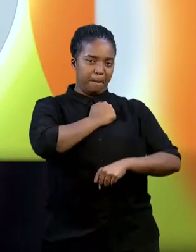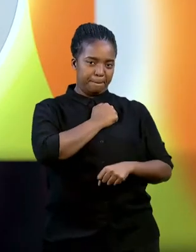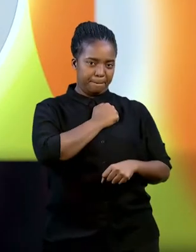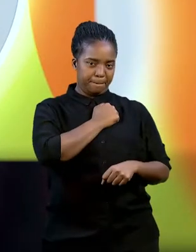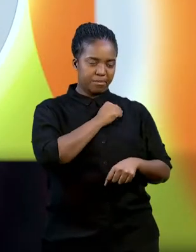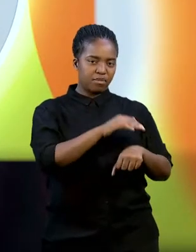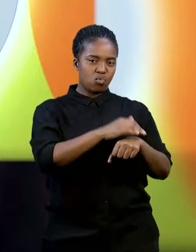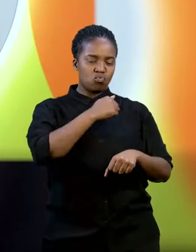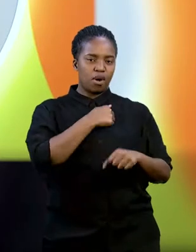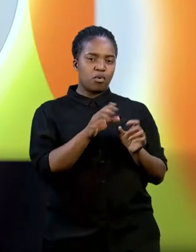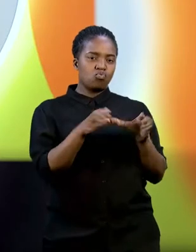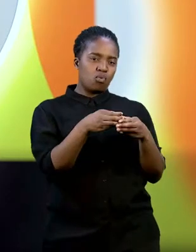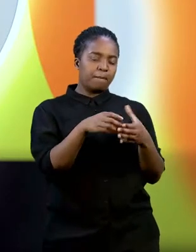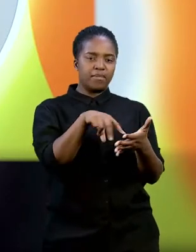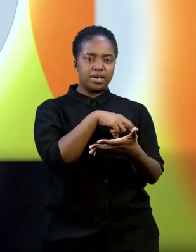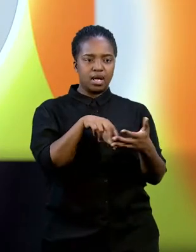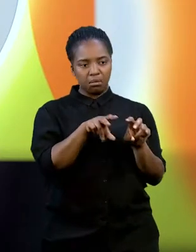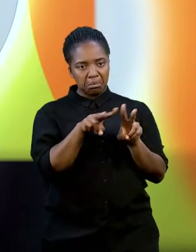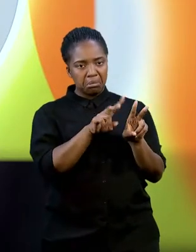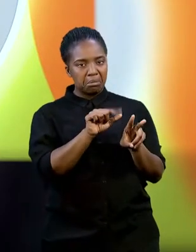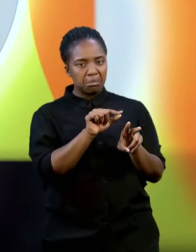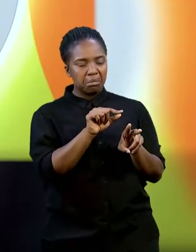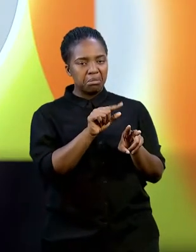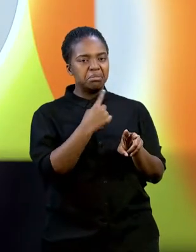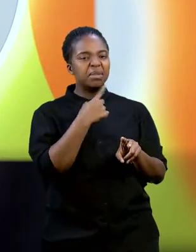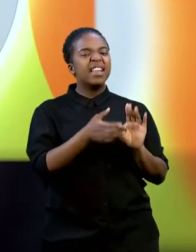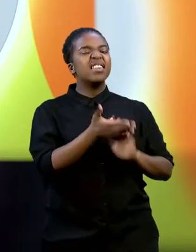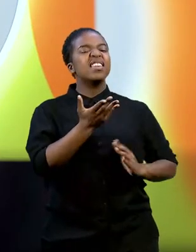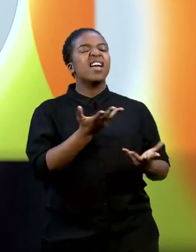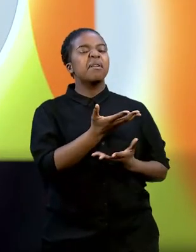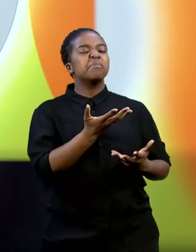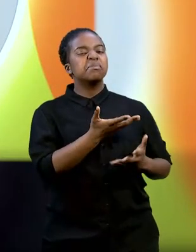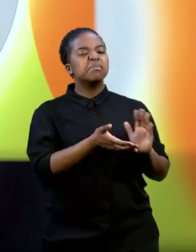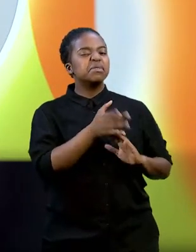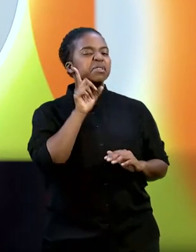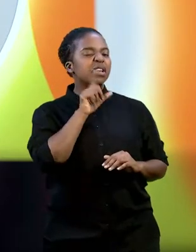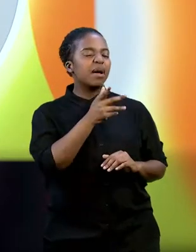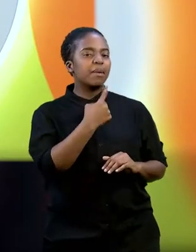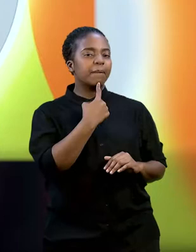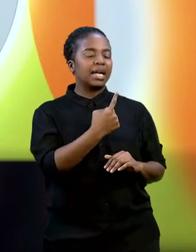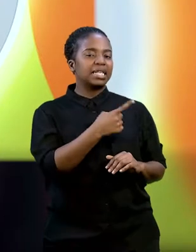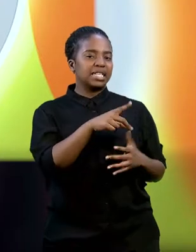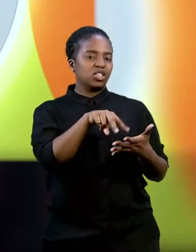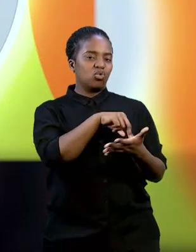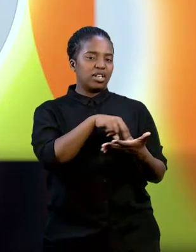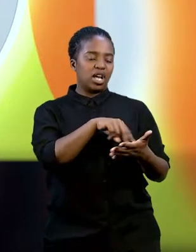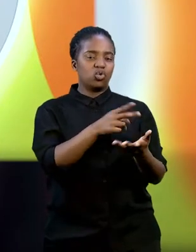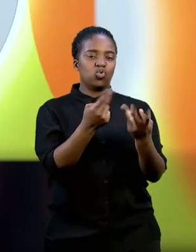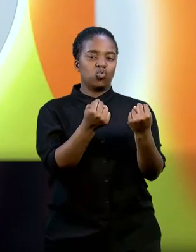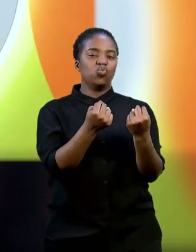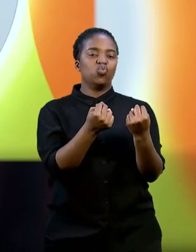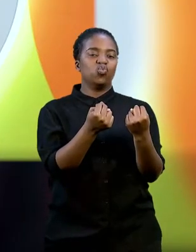le ditšhomi tsaka so ne re bona group e dancer so ka ba botsa gore le ya kae ga le etsa dance ba re no re